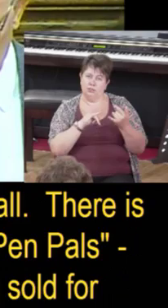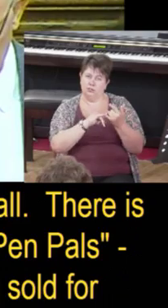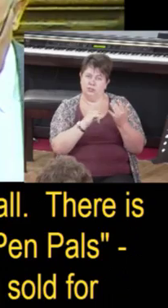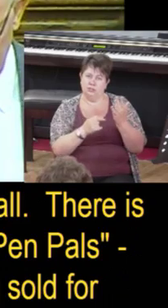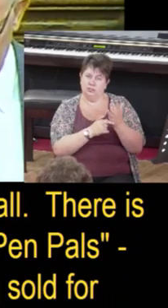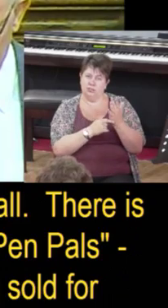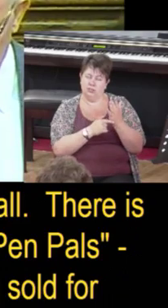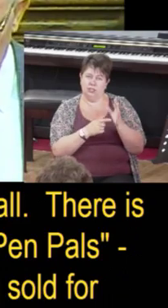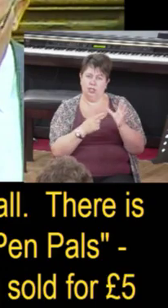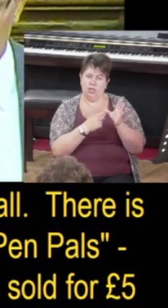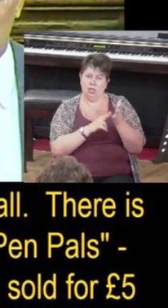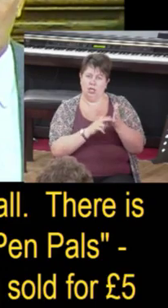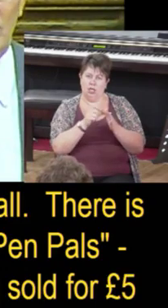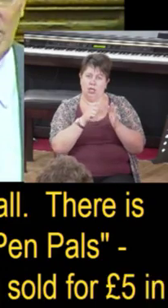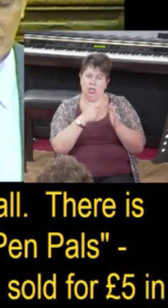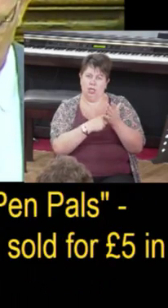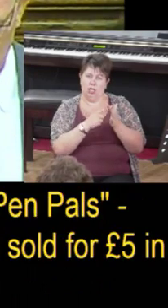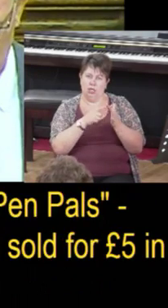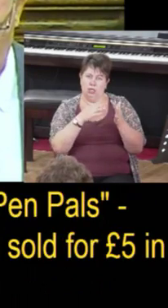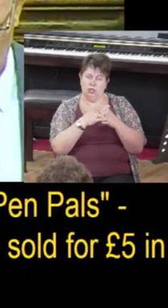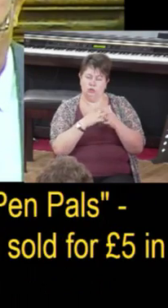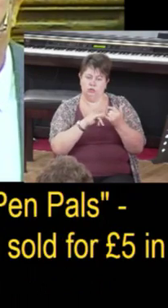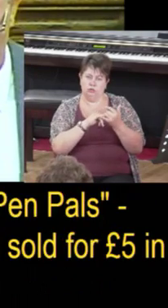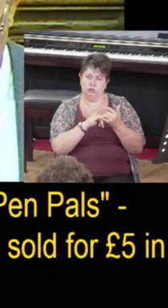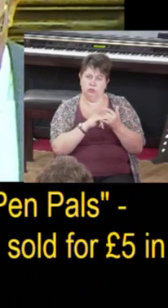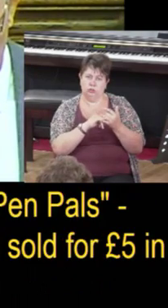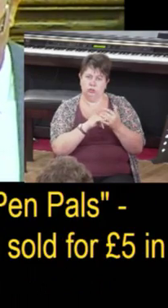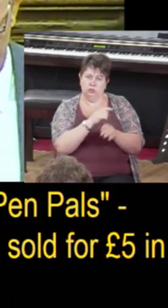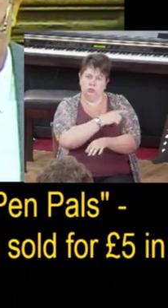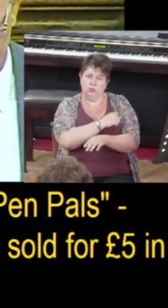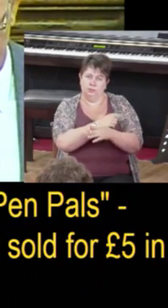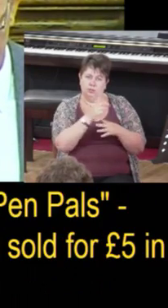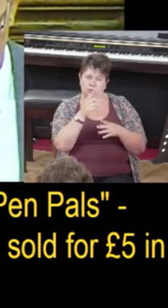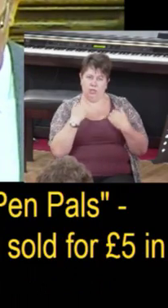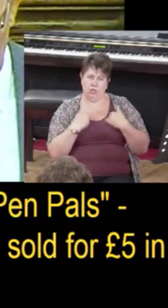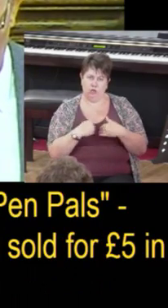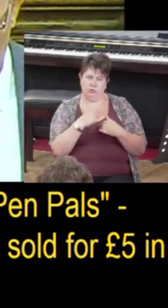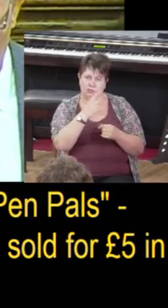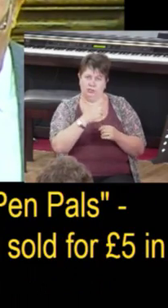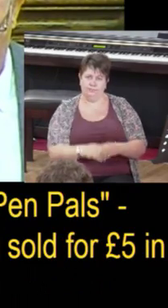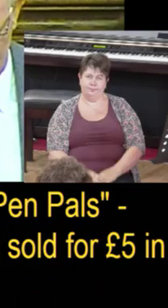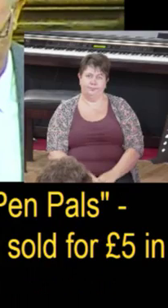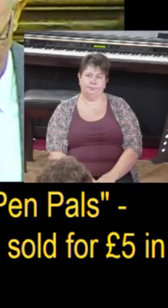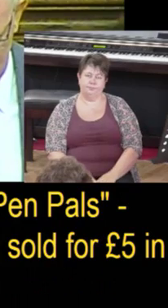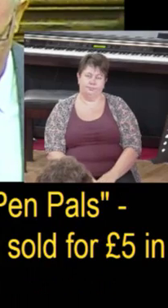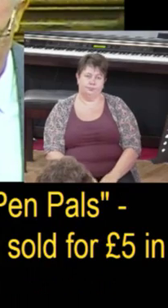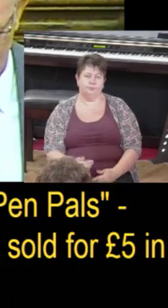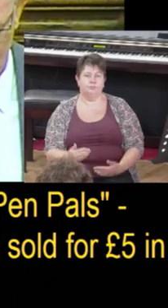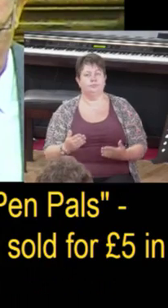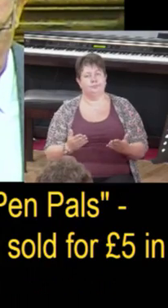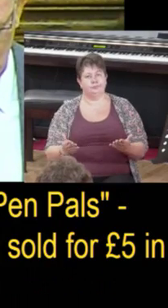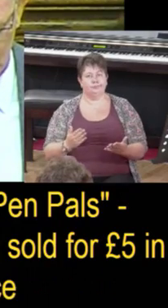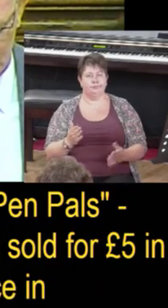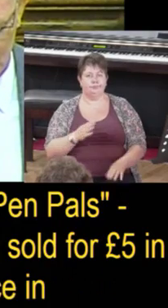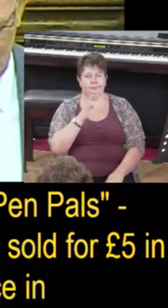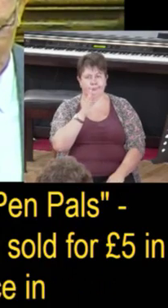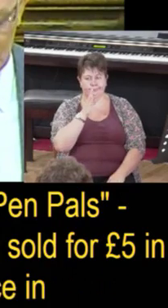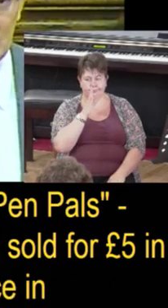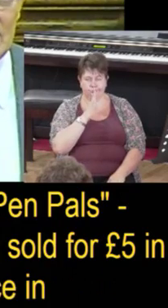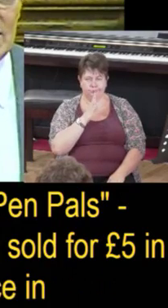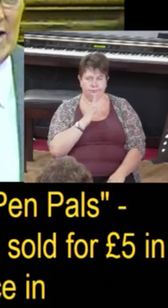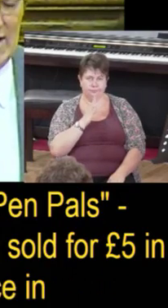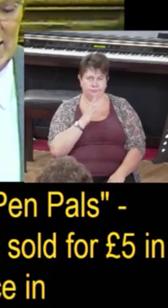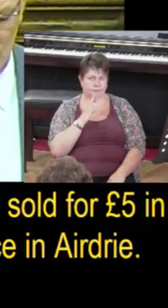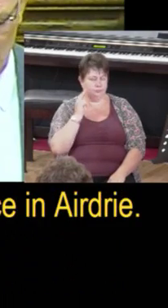great cause. So do have a look while you're through in the hall this morning. We were very sad to hear the news